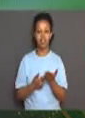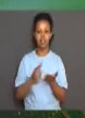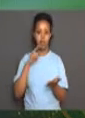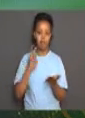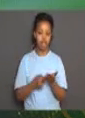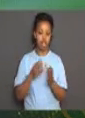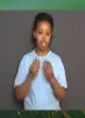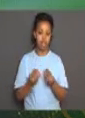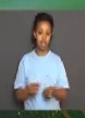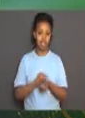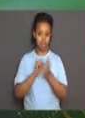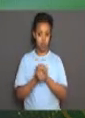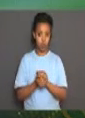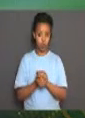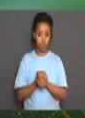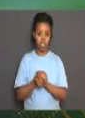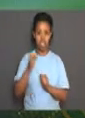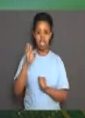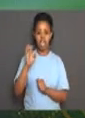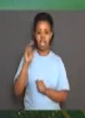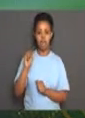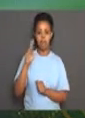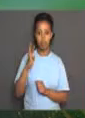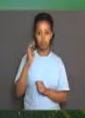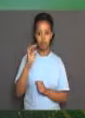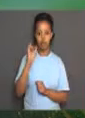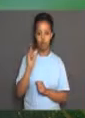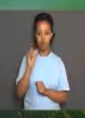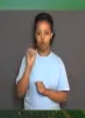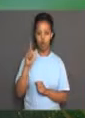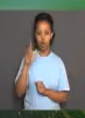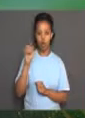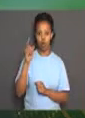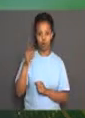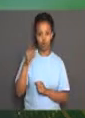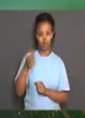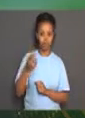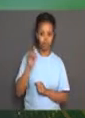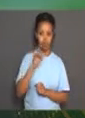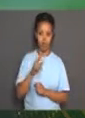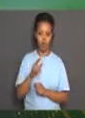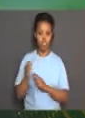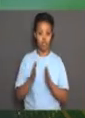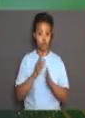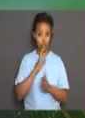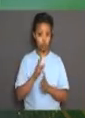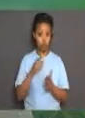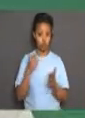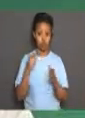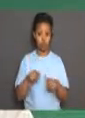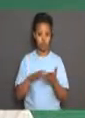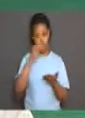evidence of evolution from embryology. Are you ready? Let us begin our